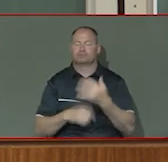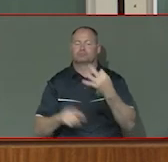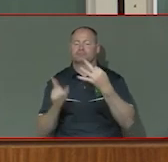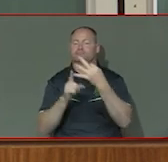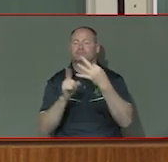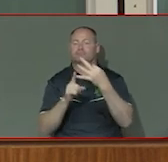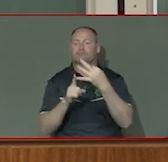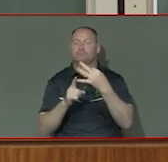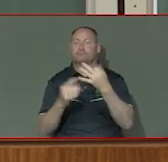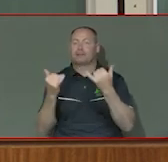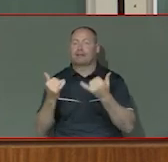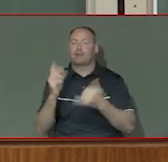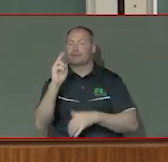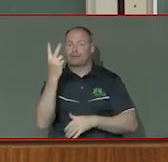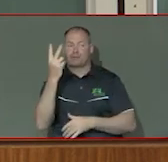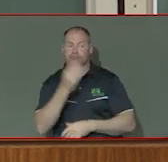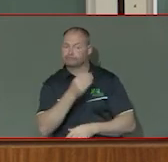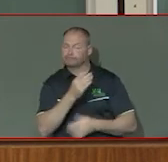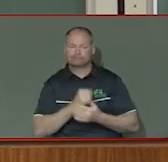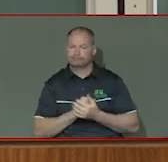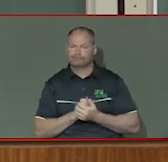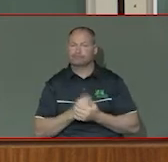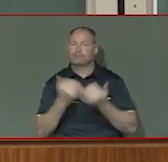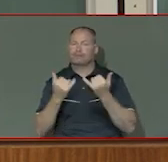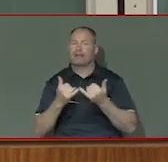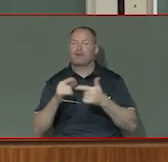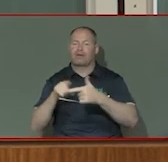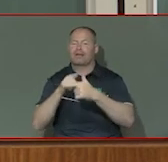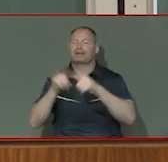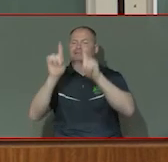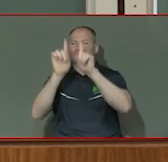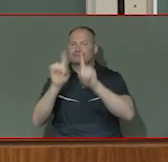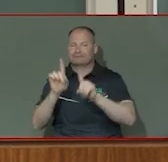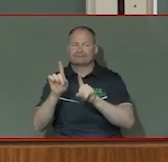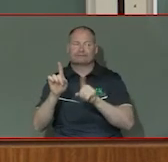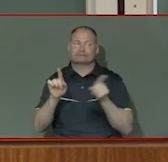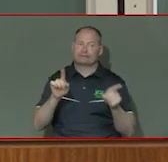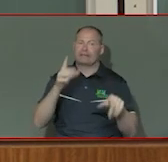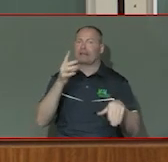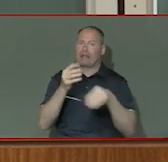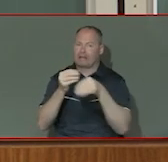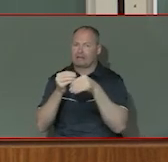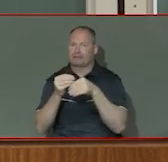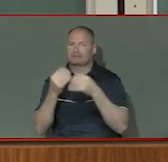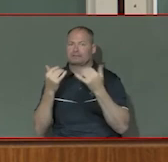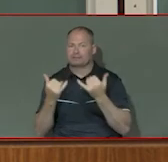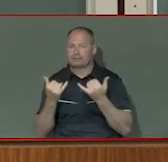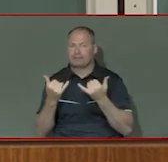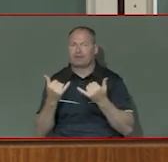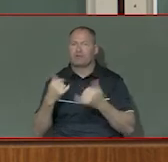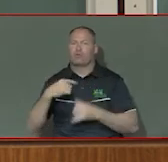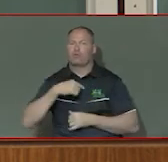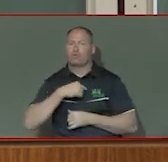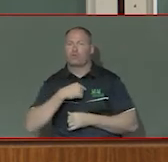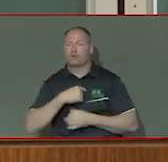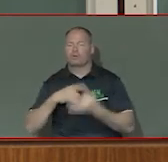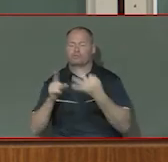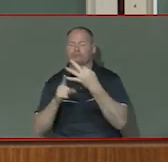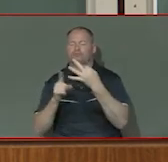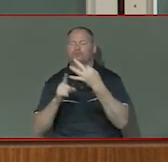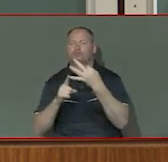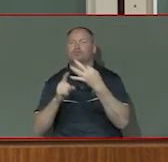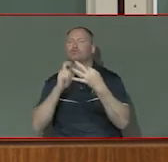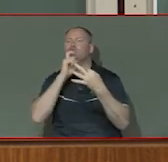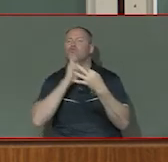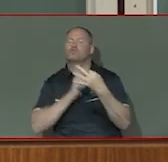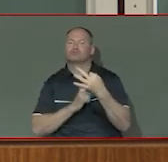double the angle in the diagram, then we use a special angle plus an angle in the diagram, and then we make use of the compound angle formula.